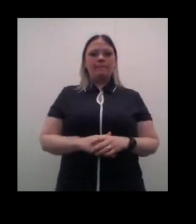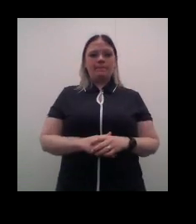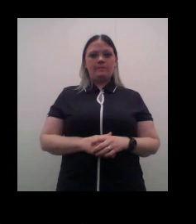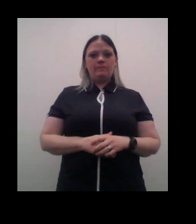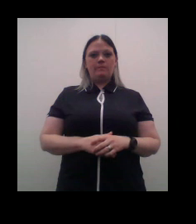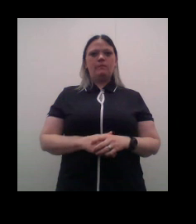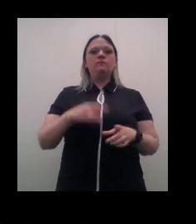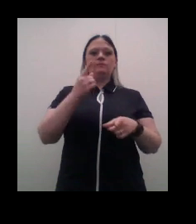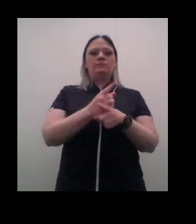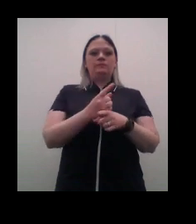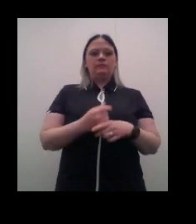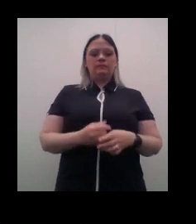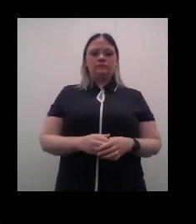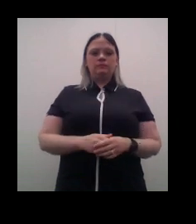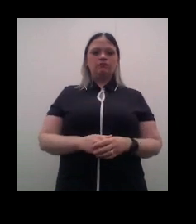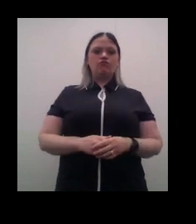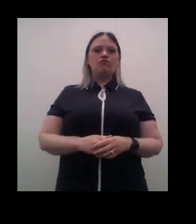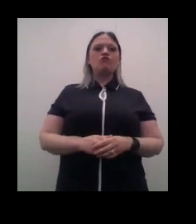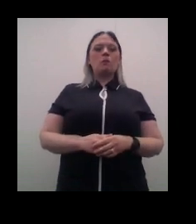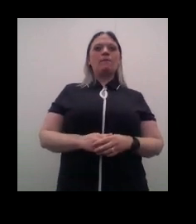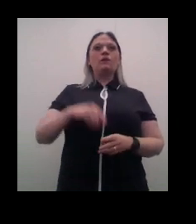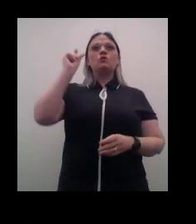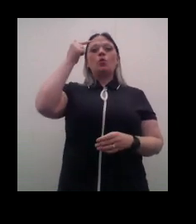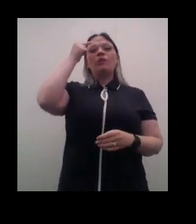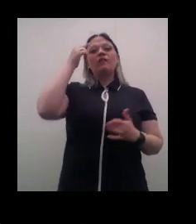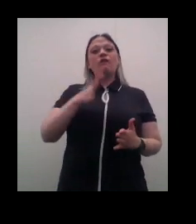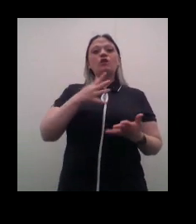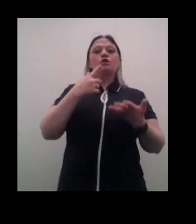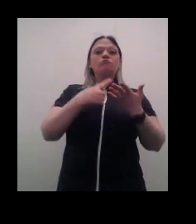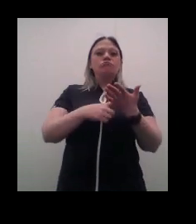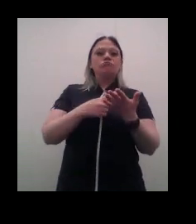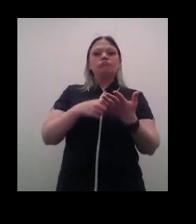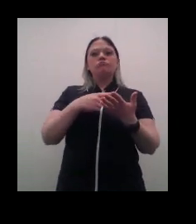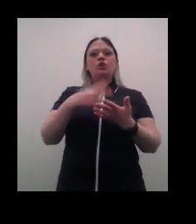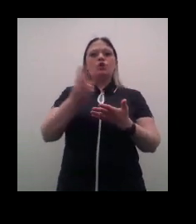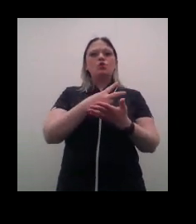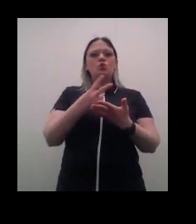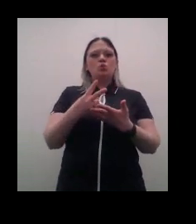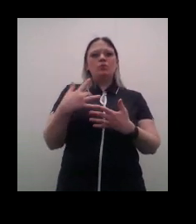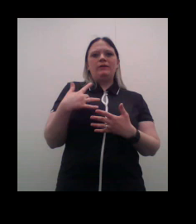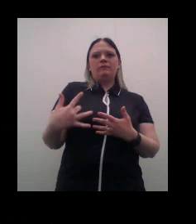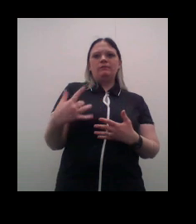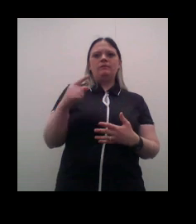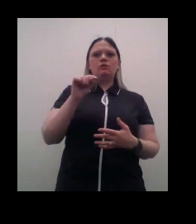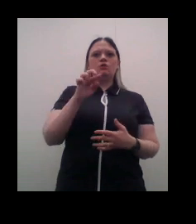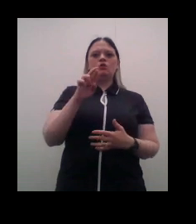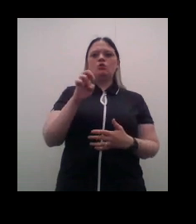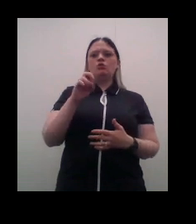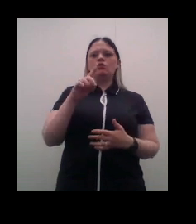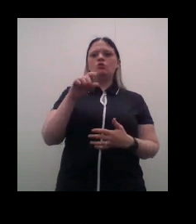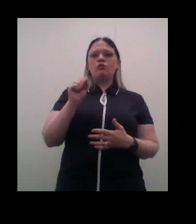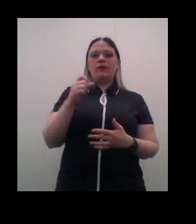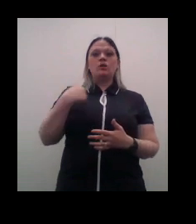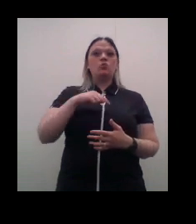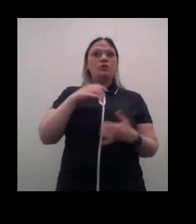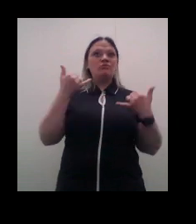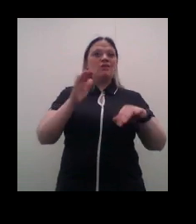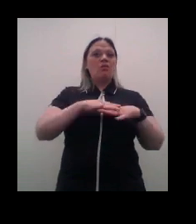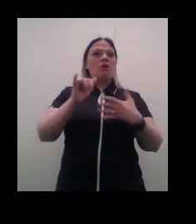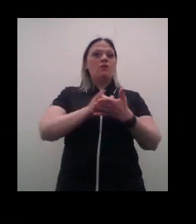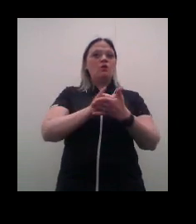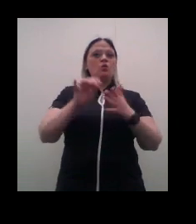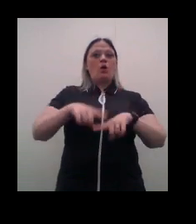yes, that's right. The governor has talked about wanting to look at 2-week trends. We know we are in New York pause order still through